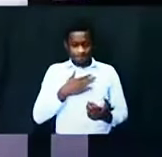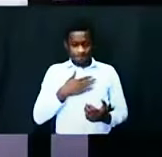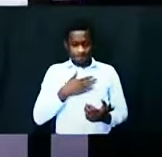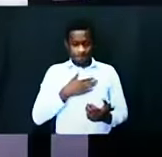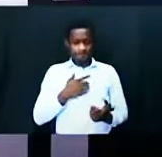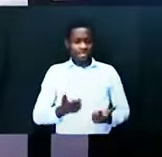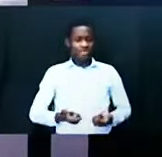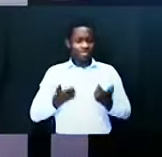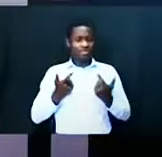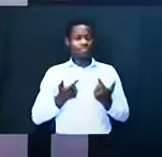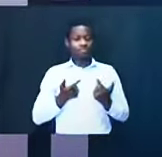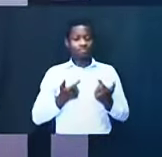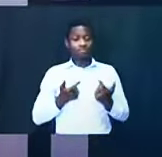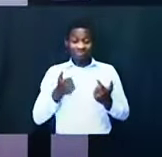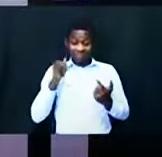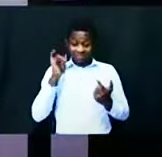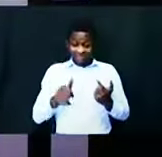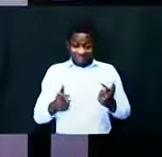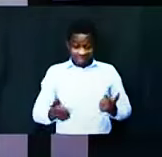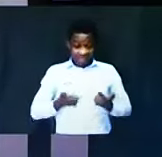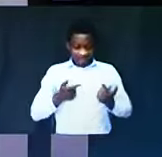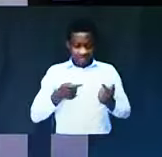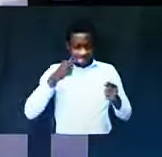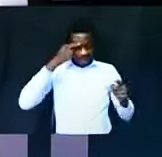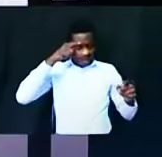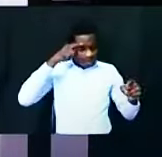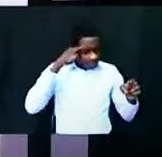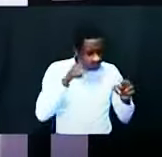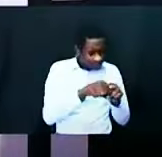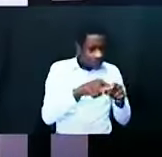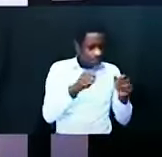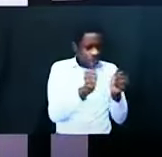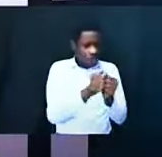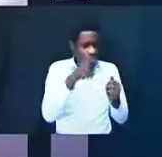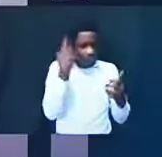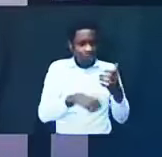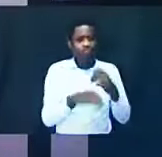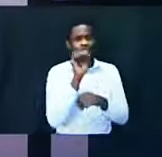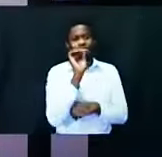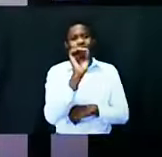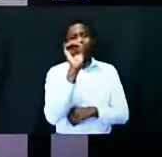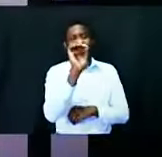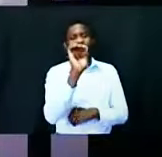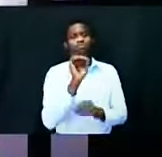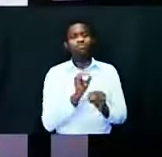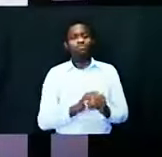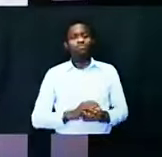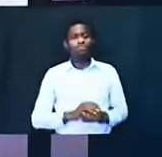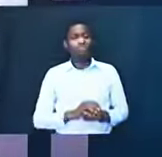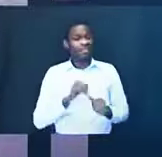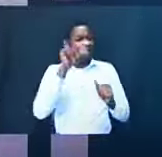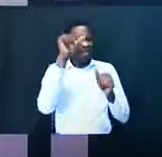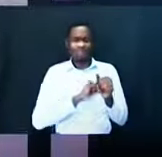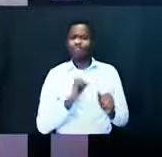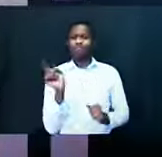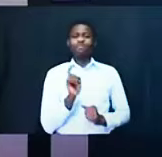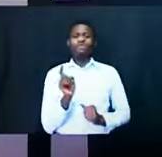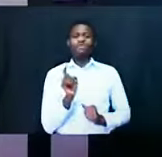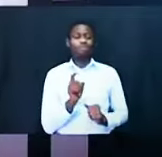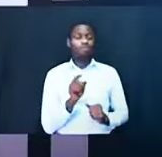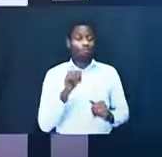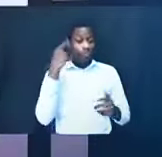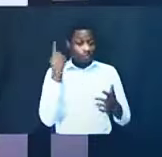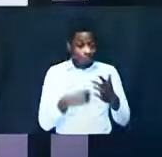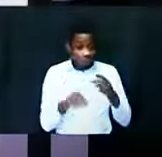It agrees. Ejitum with what I teach. E de die mekyerekyere everywhere. Bebia me